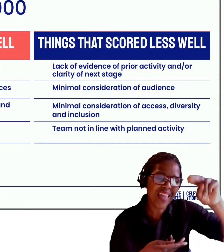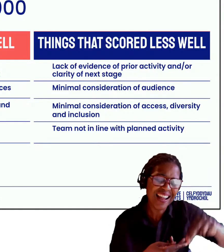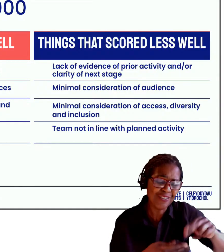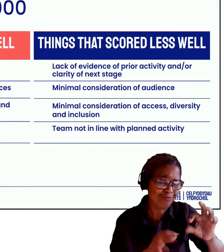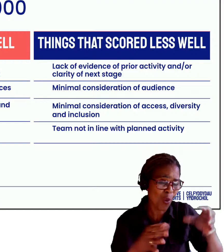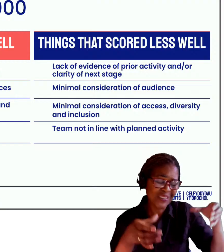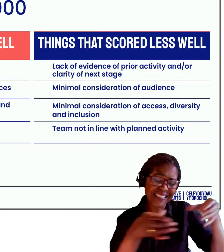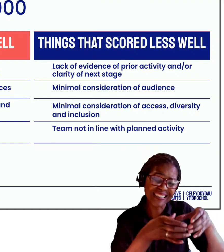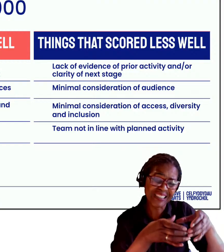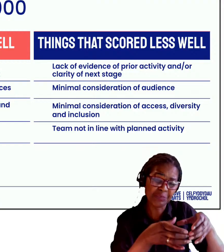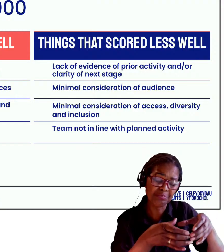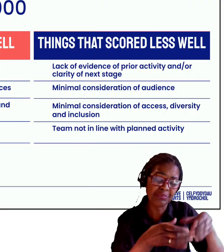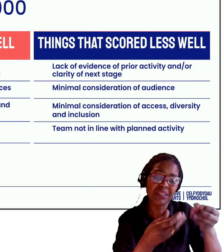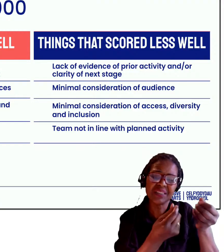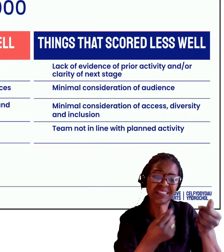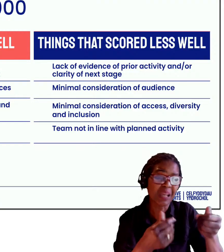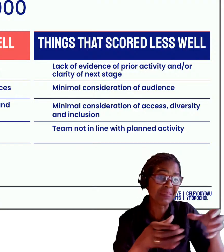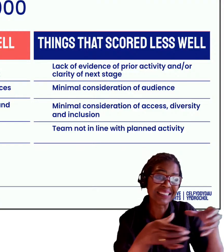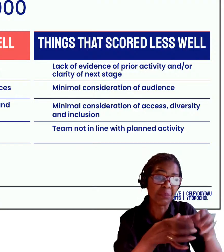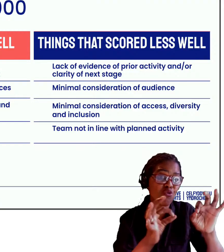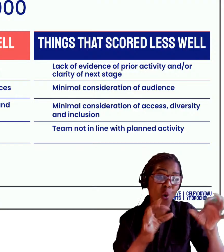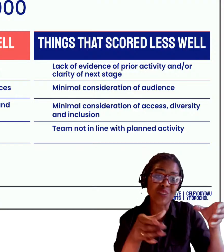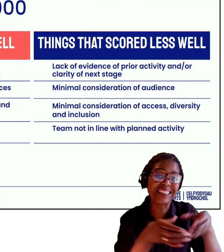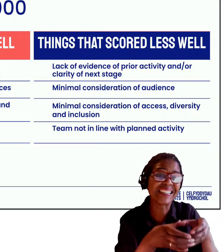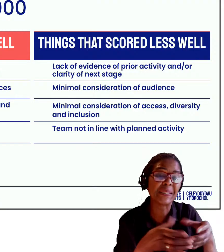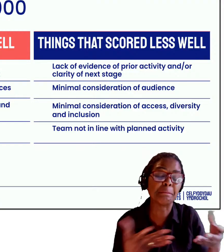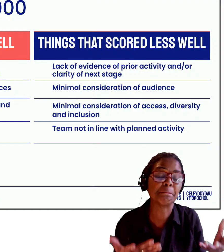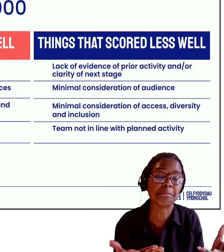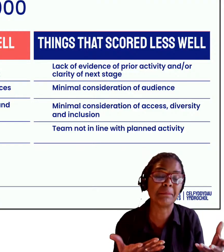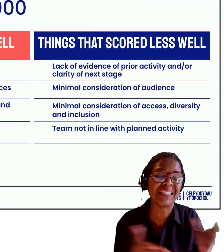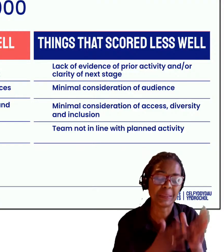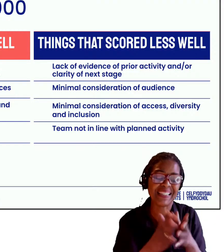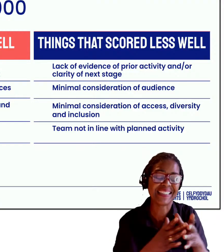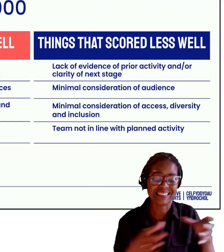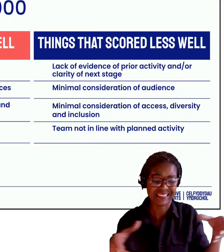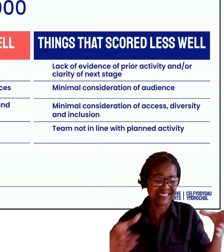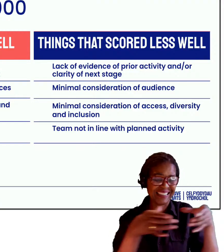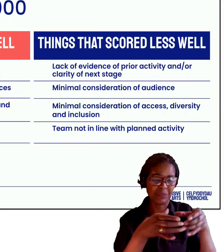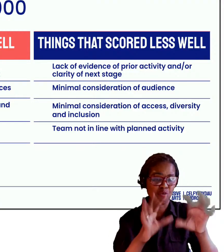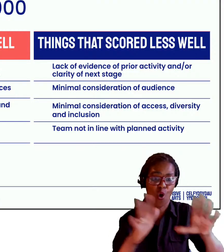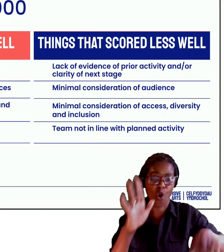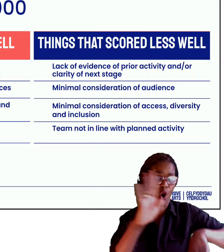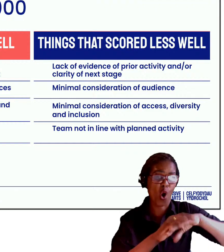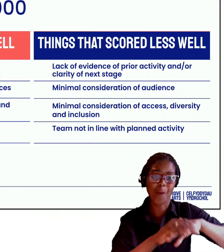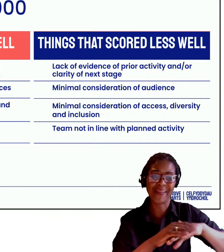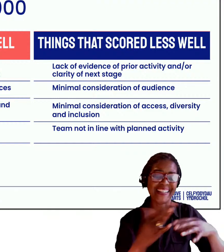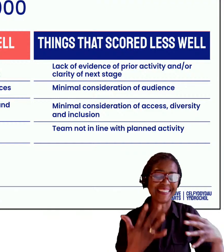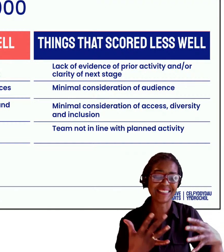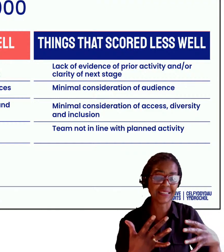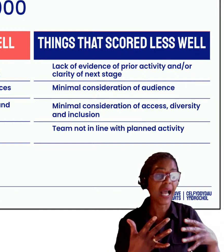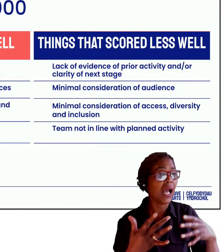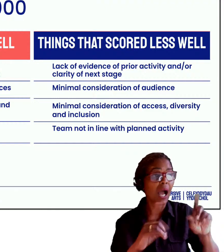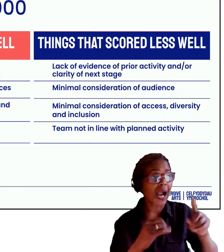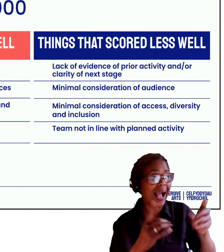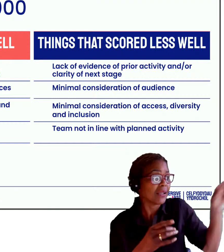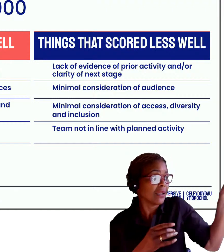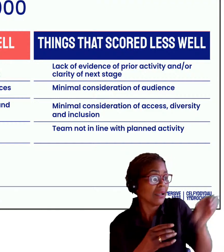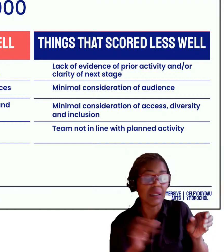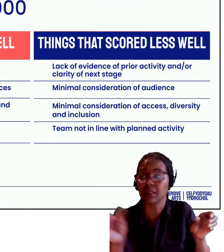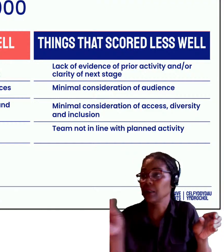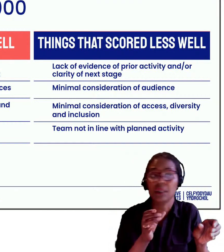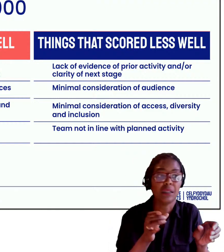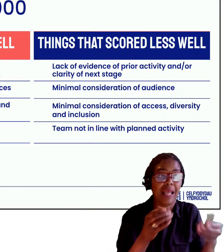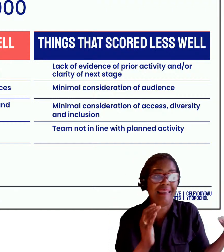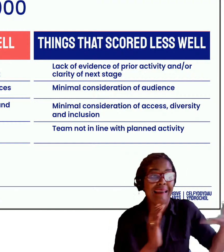that planned activity, so the team felt incomplete, and there wasn't a timeline to recruit the additional resources